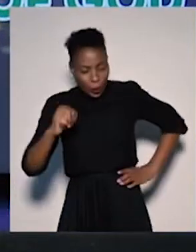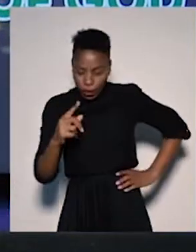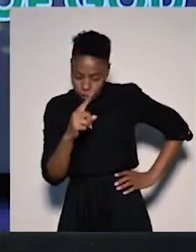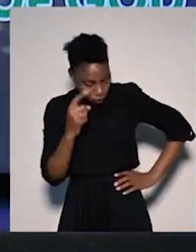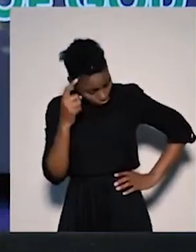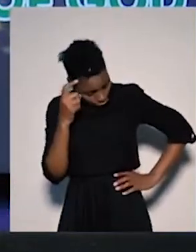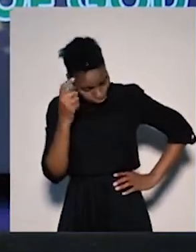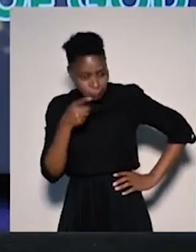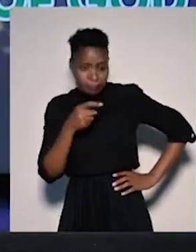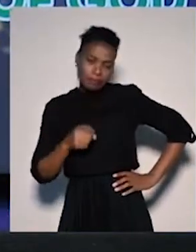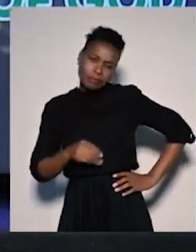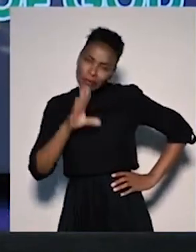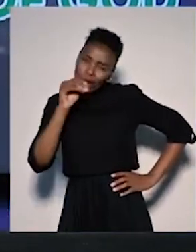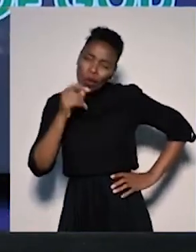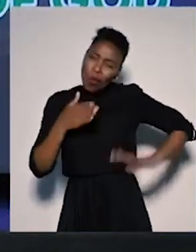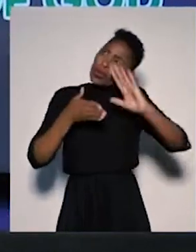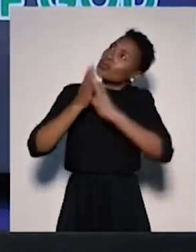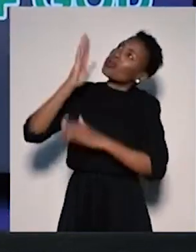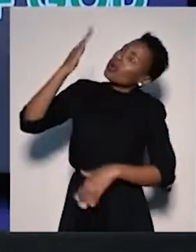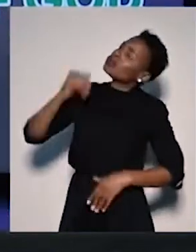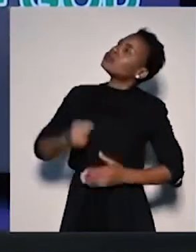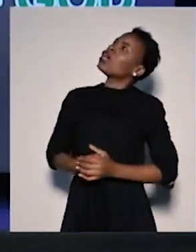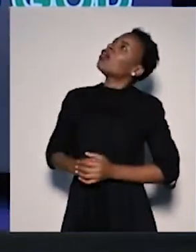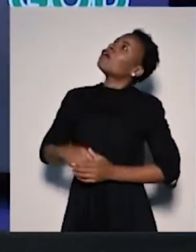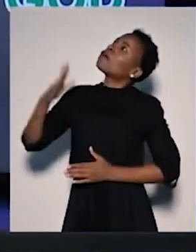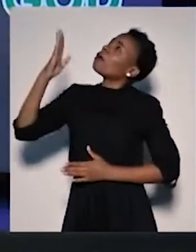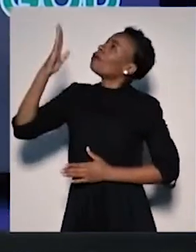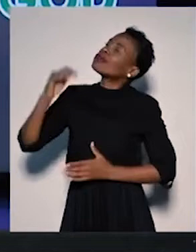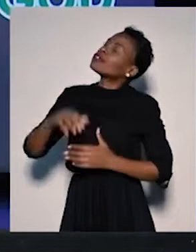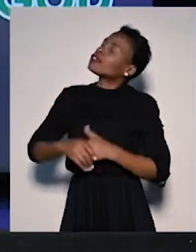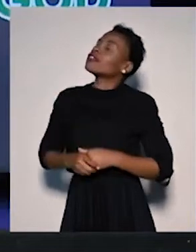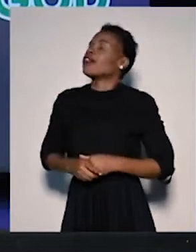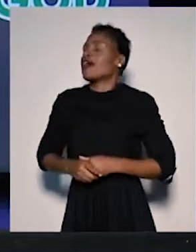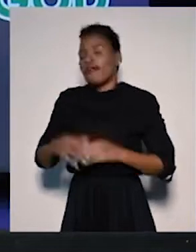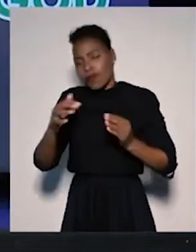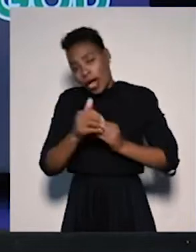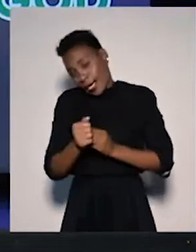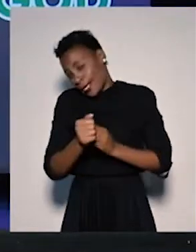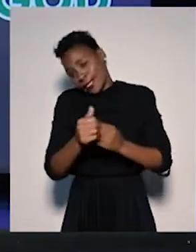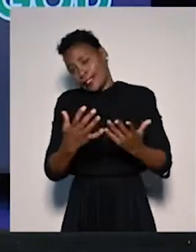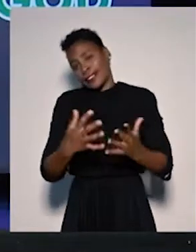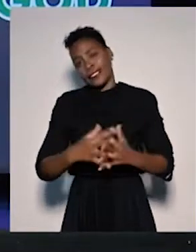6, went to the Lord for guidance. This is in the New Living Translation.